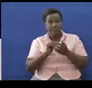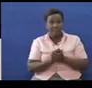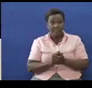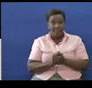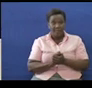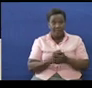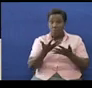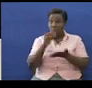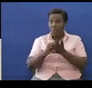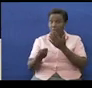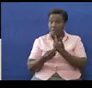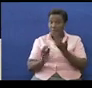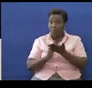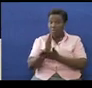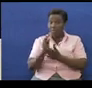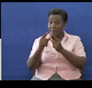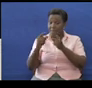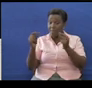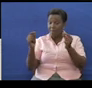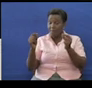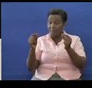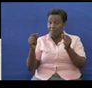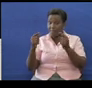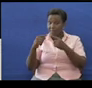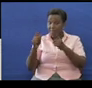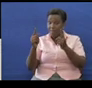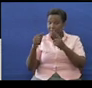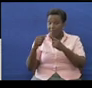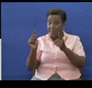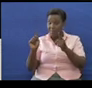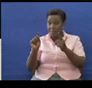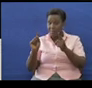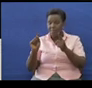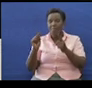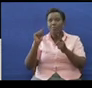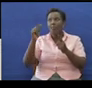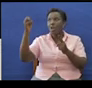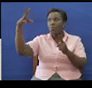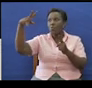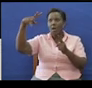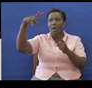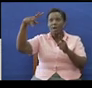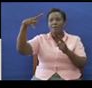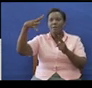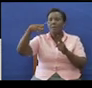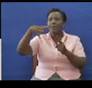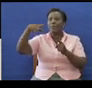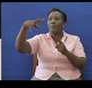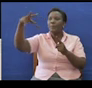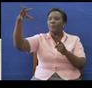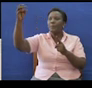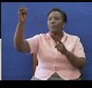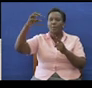because through leaves, it is whereby transpiration takes place. So if they shed leaves, automatically